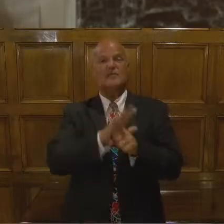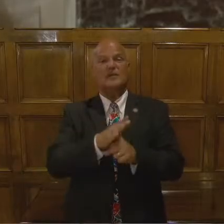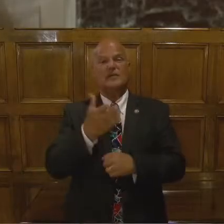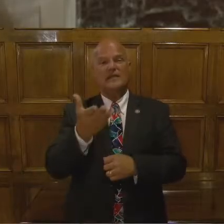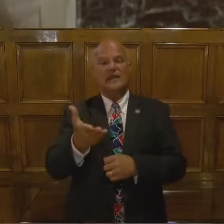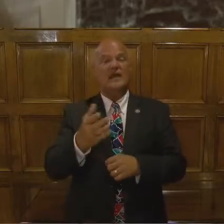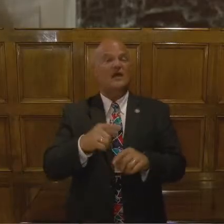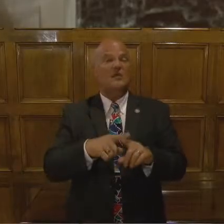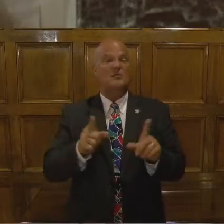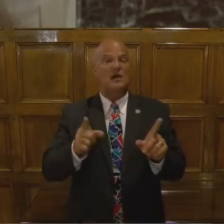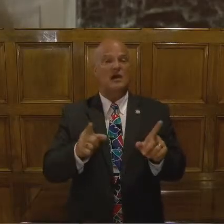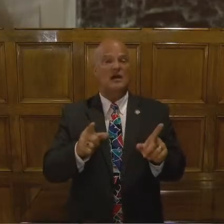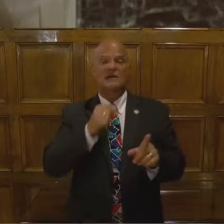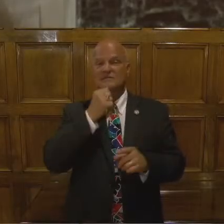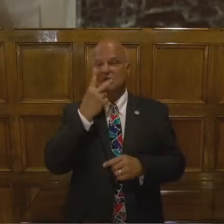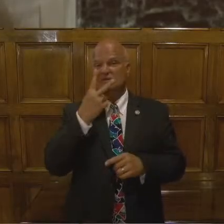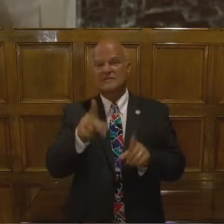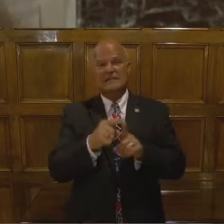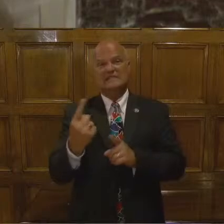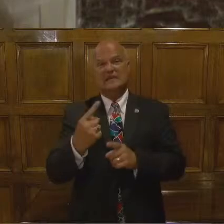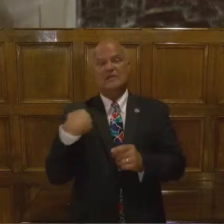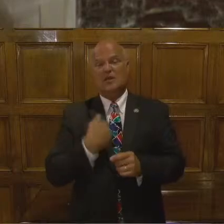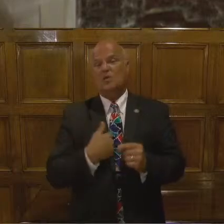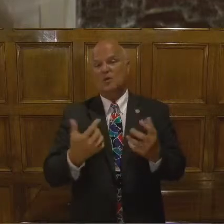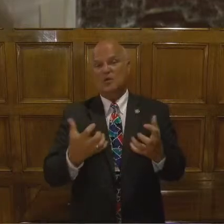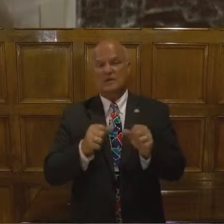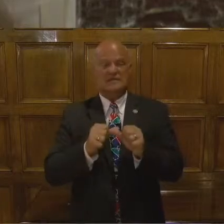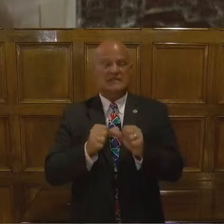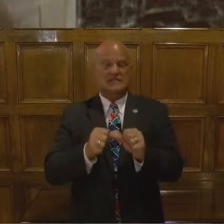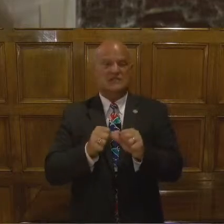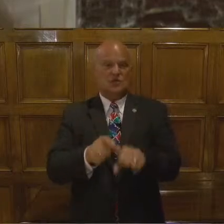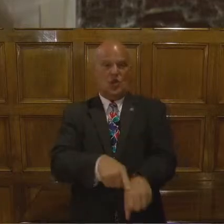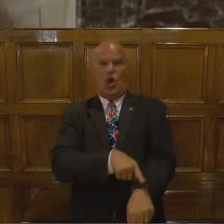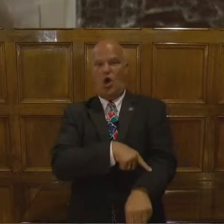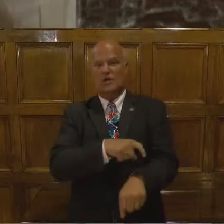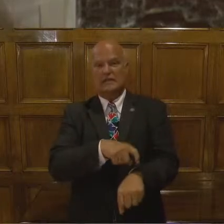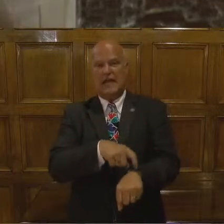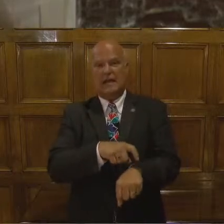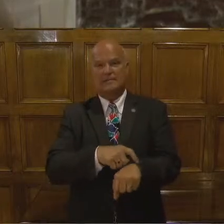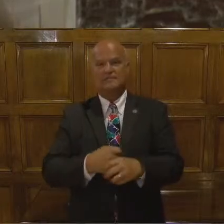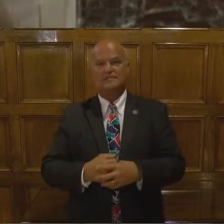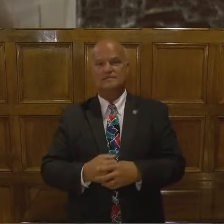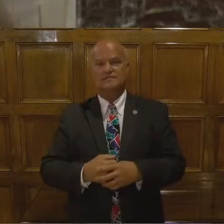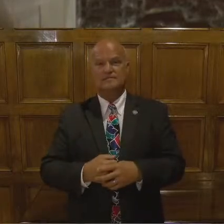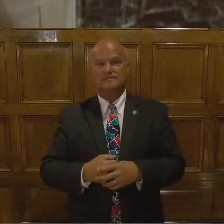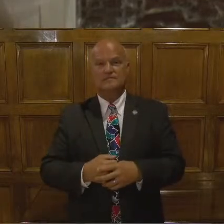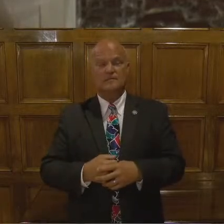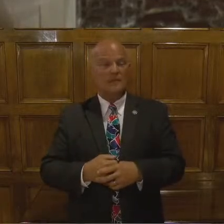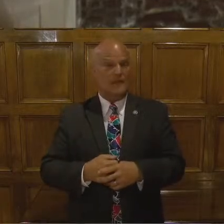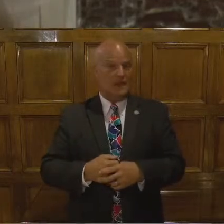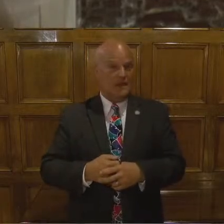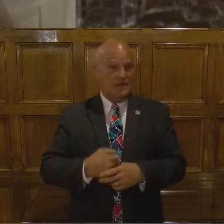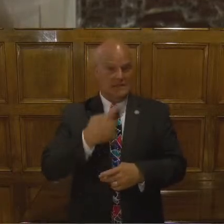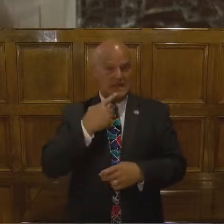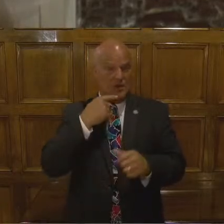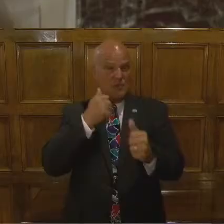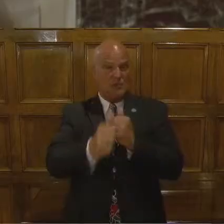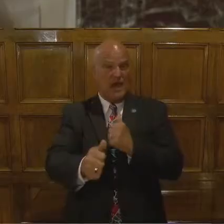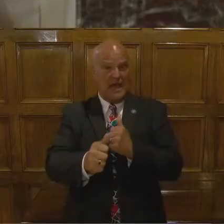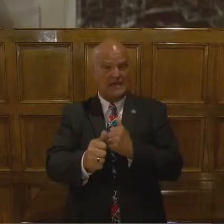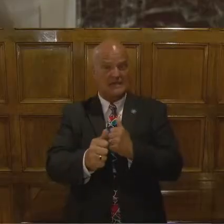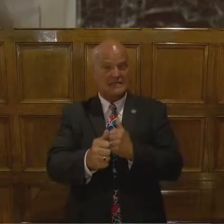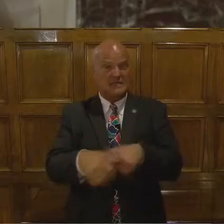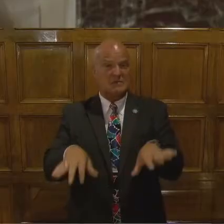there, but we don't see that as something we want to continue long term. Would you say we're past the prime then for when that program